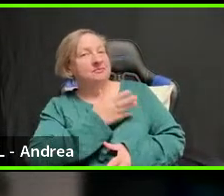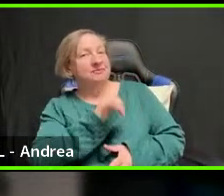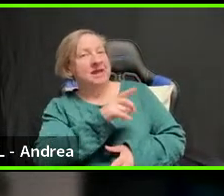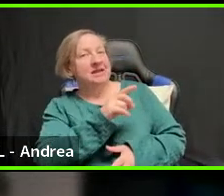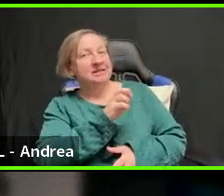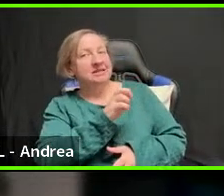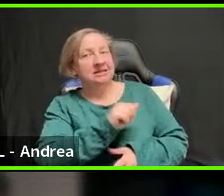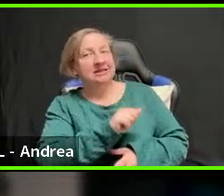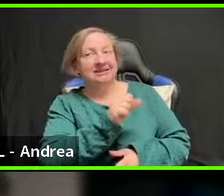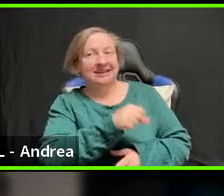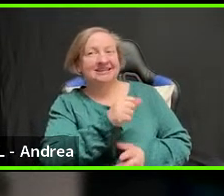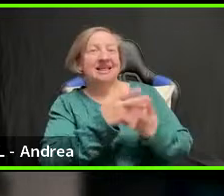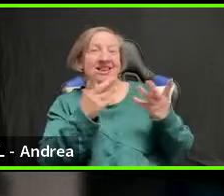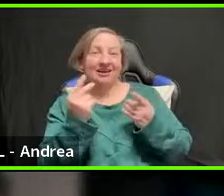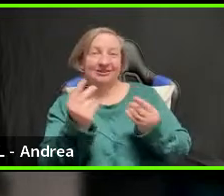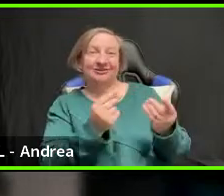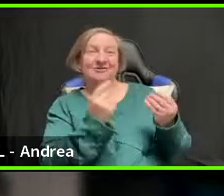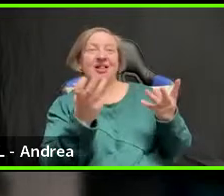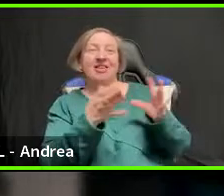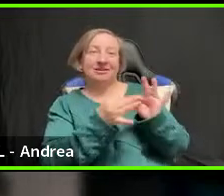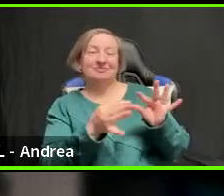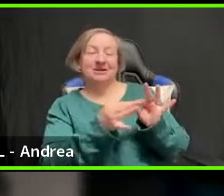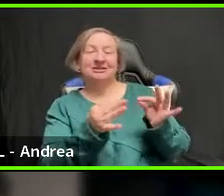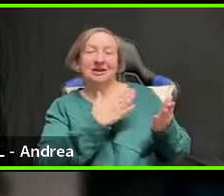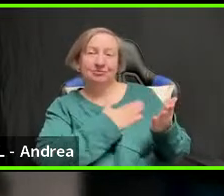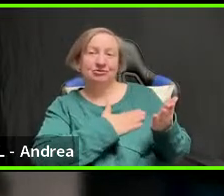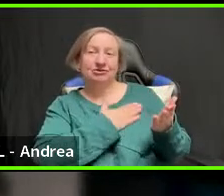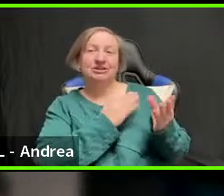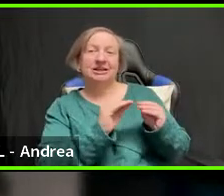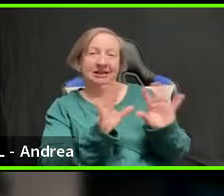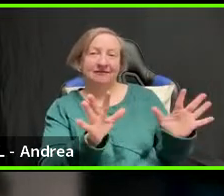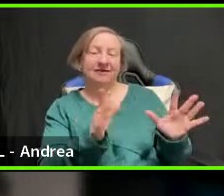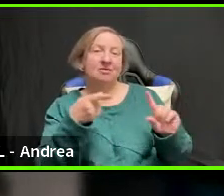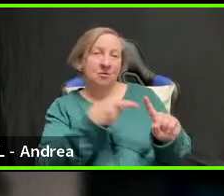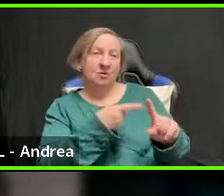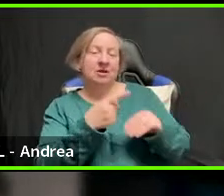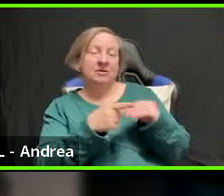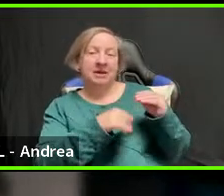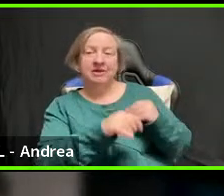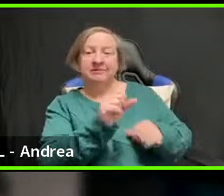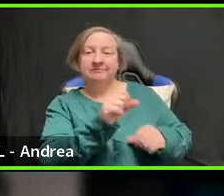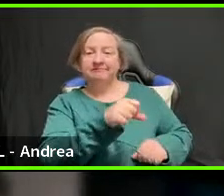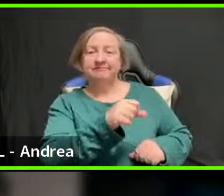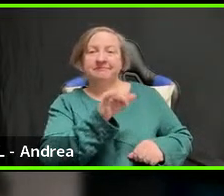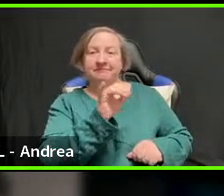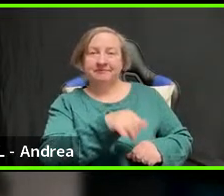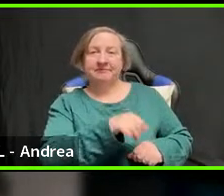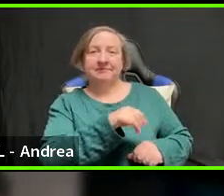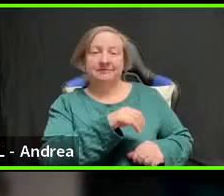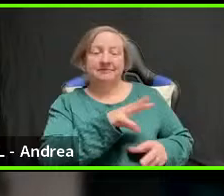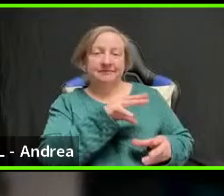Yeah, there's a lot to do, a lot to mention there, but I appreciate the clarification and point on that. Yeah, it's imminent.